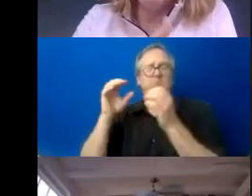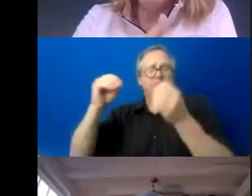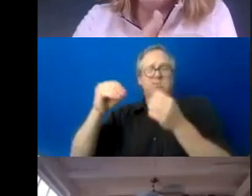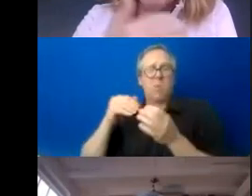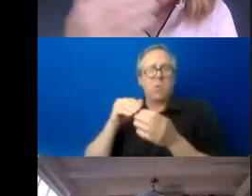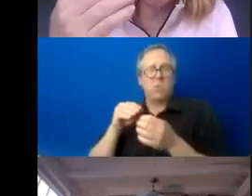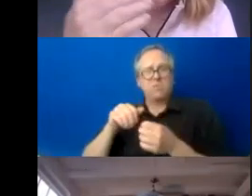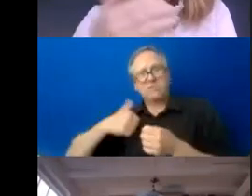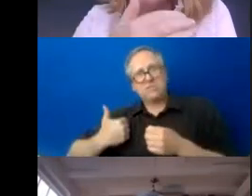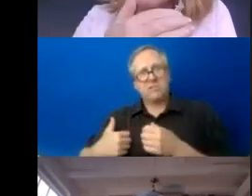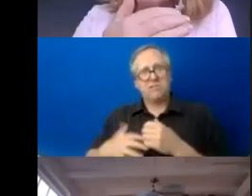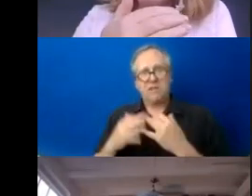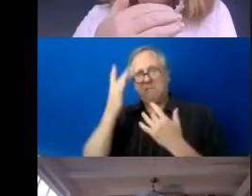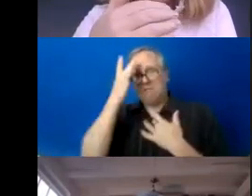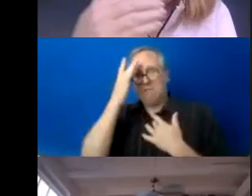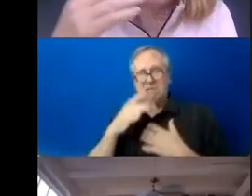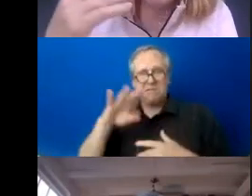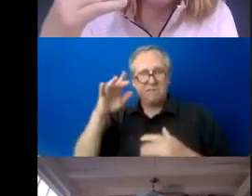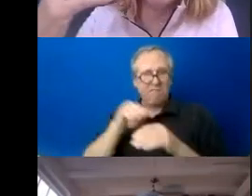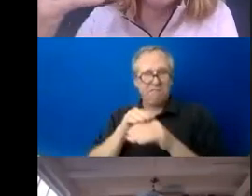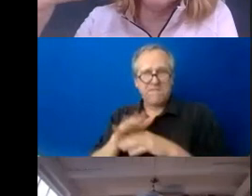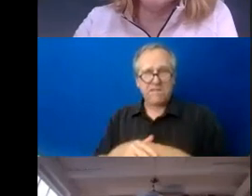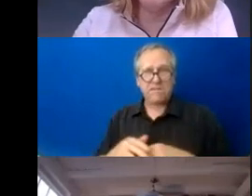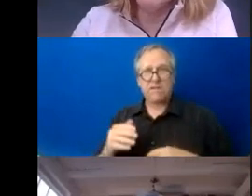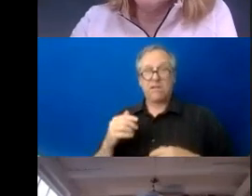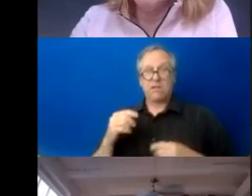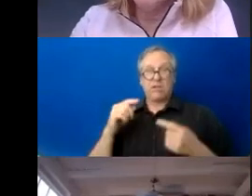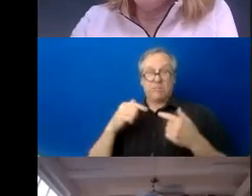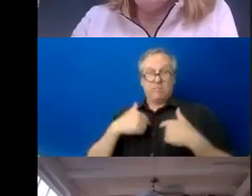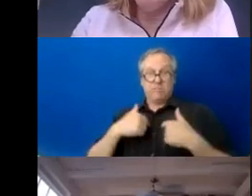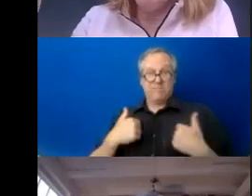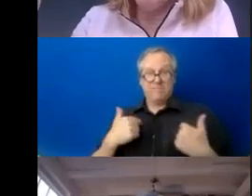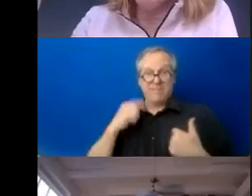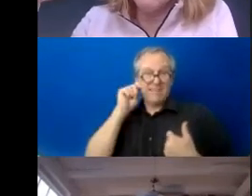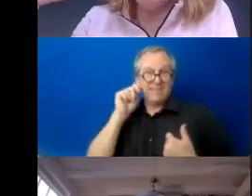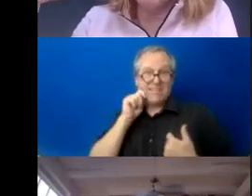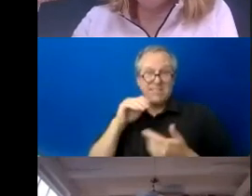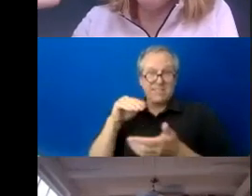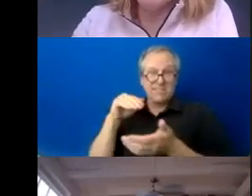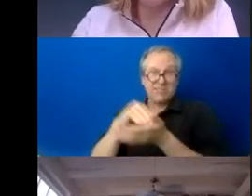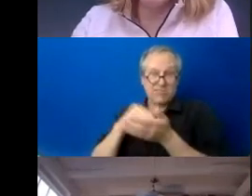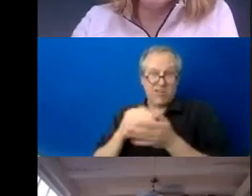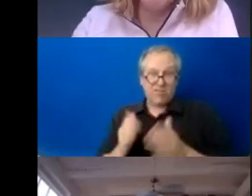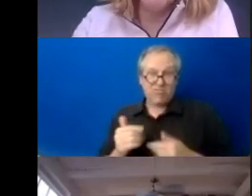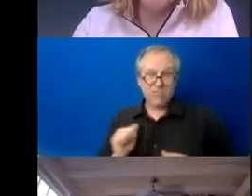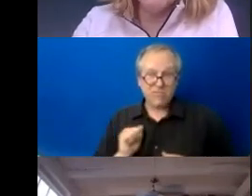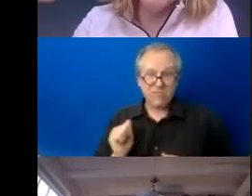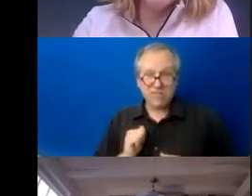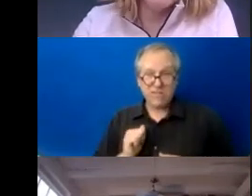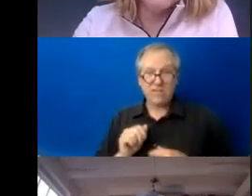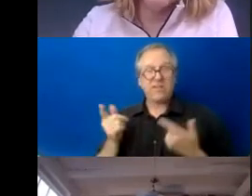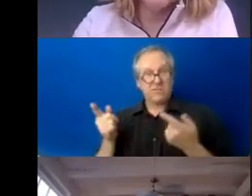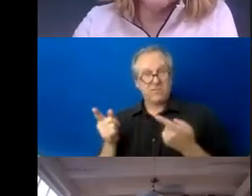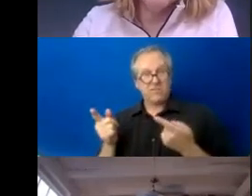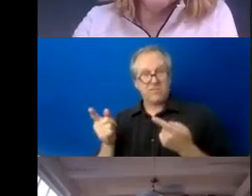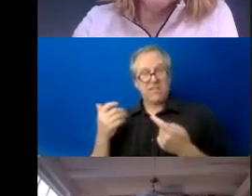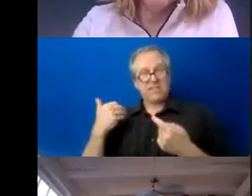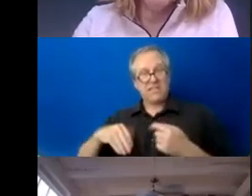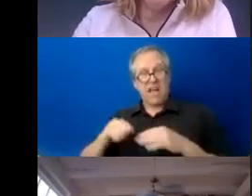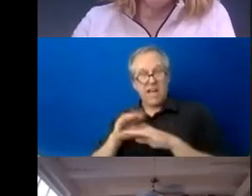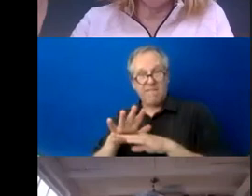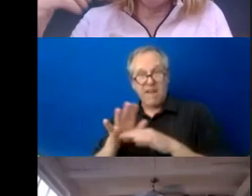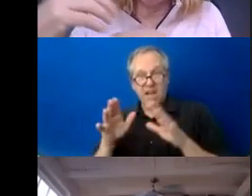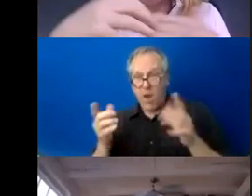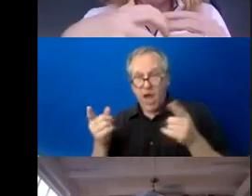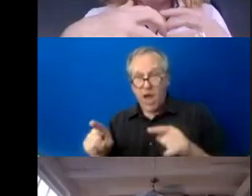effects. And what is remarkable to me as an adolescent physician is that the side effects match the adult profile